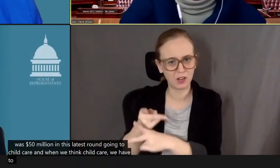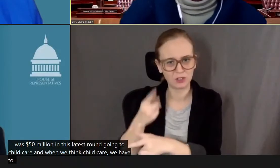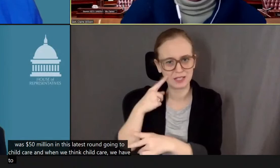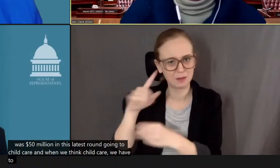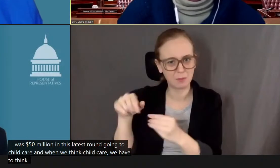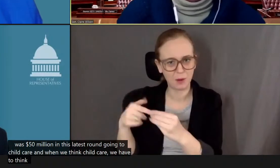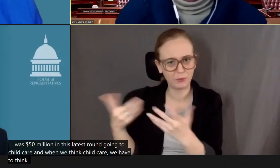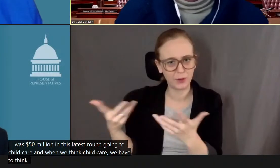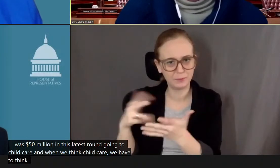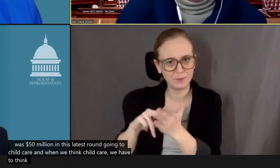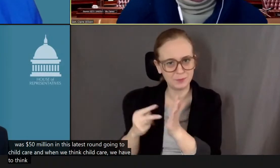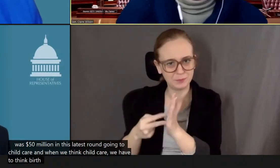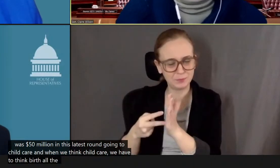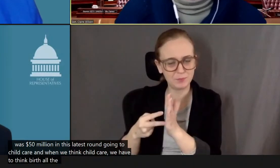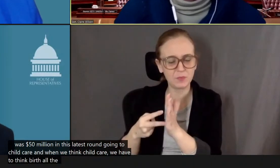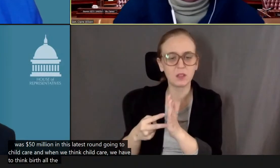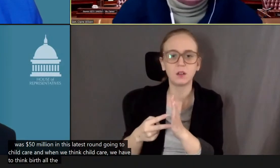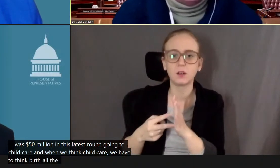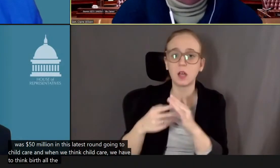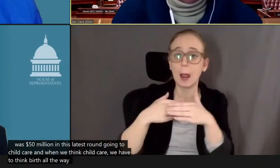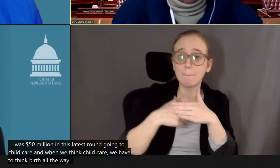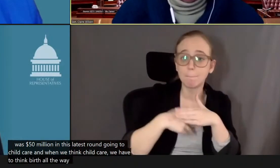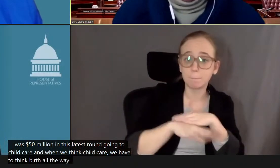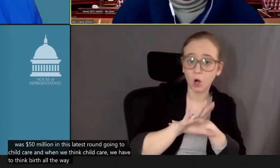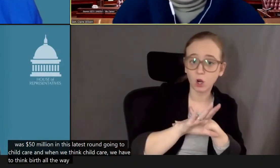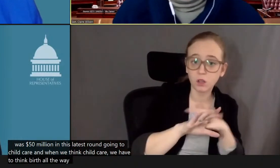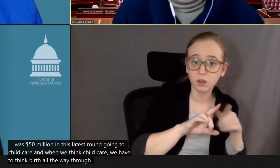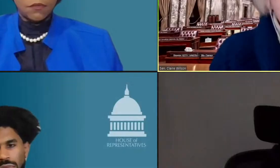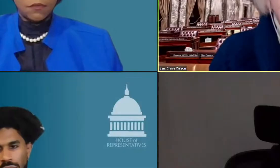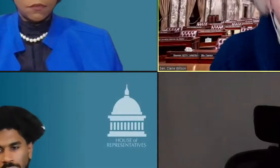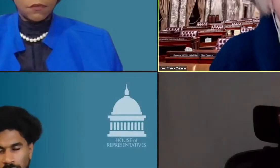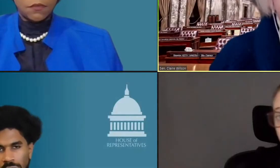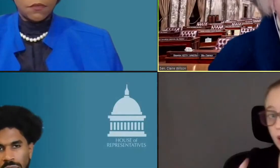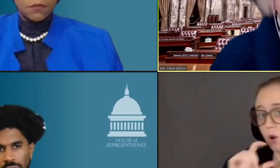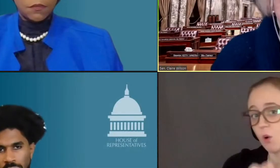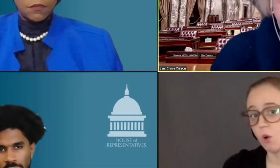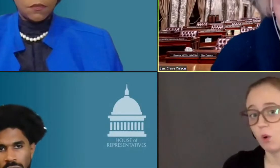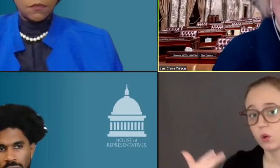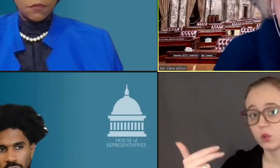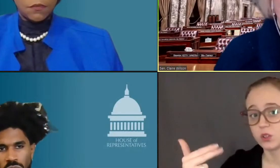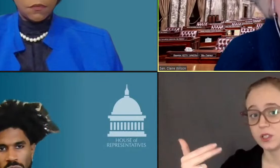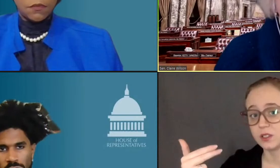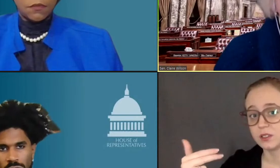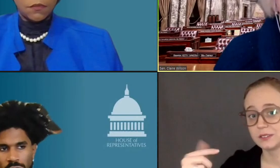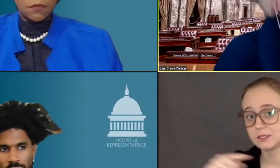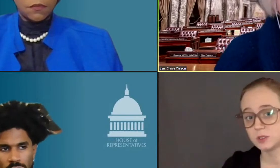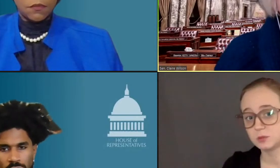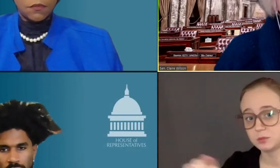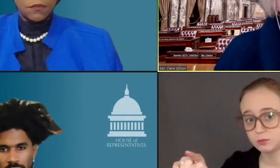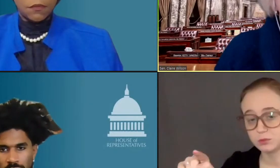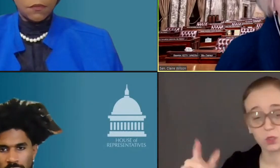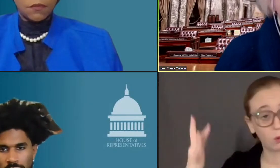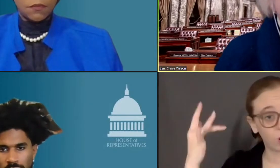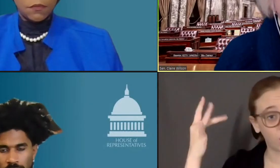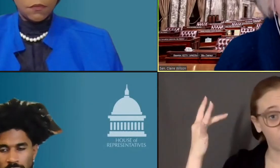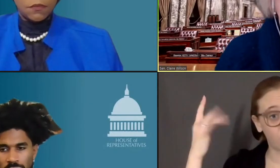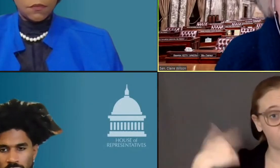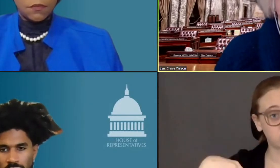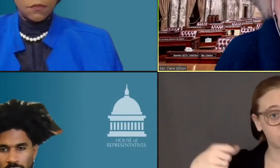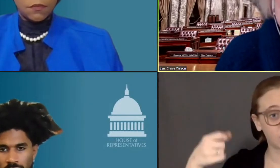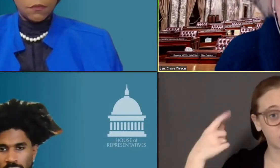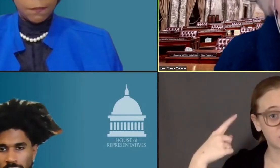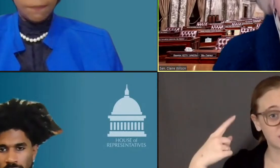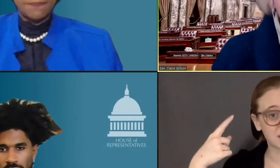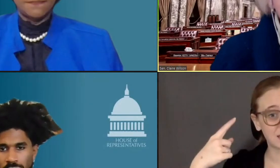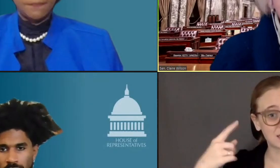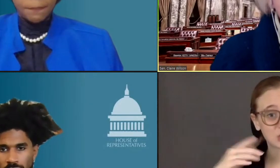way through age 13, because we've realized that for many, school was the